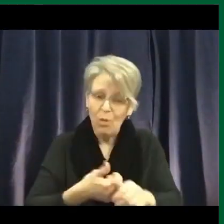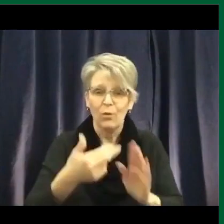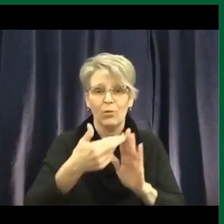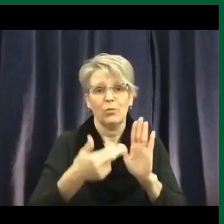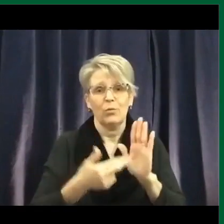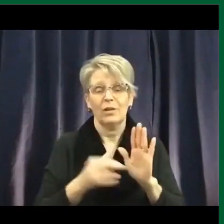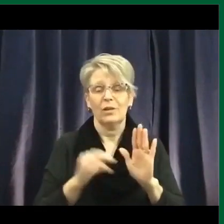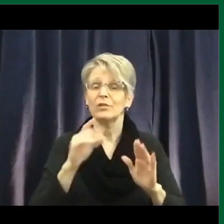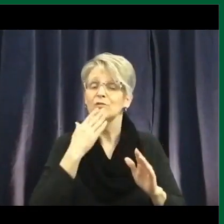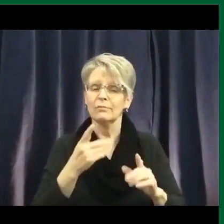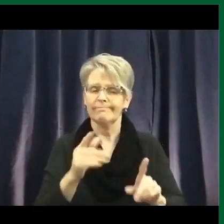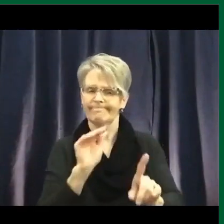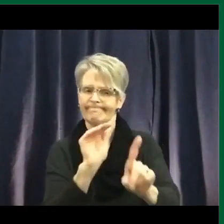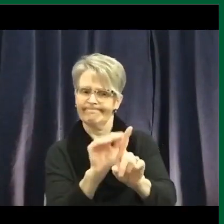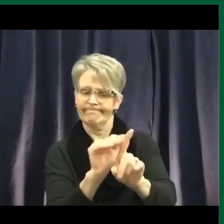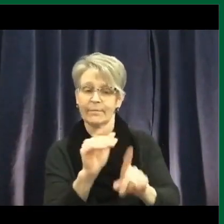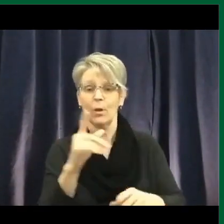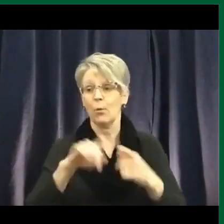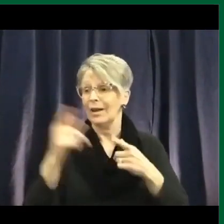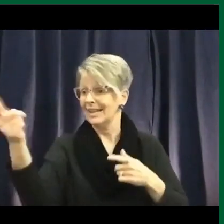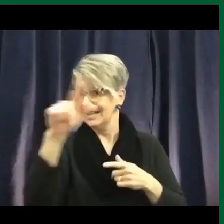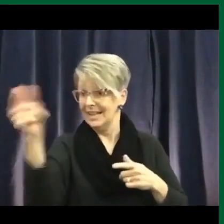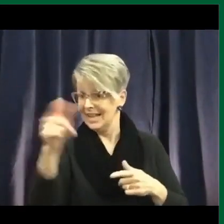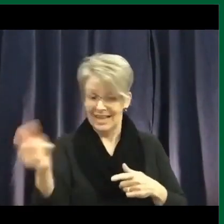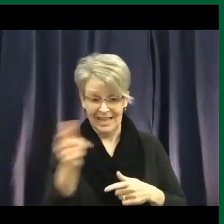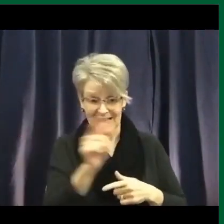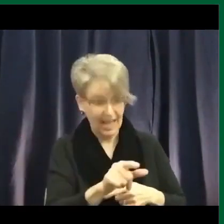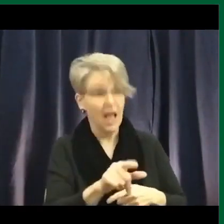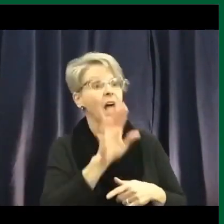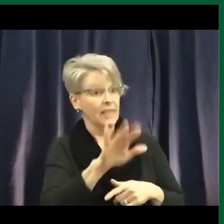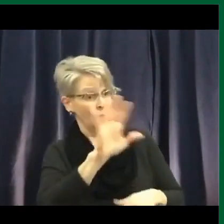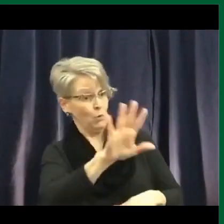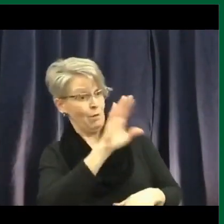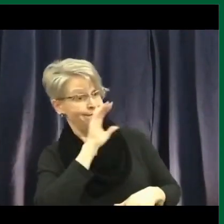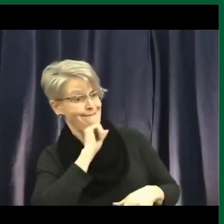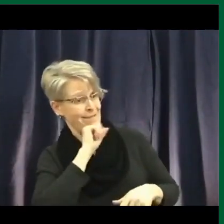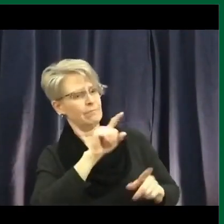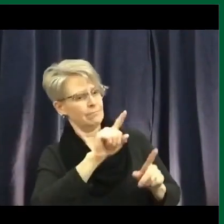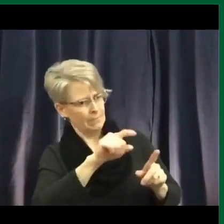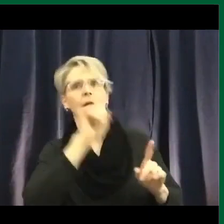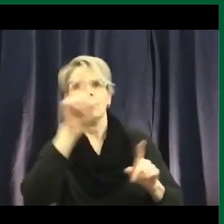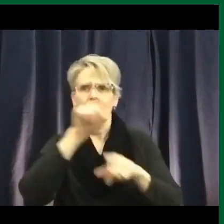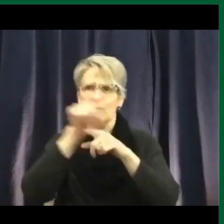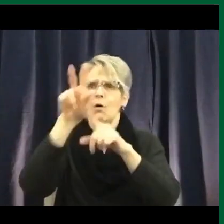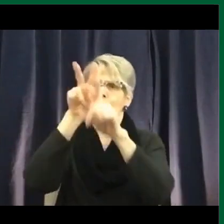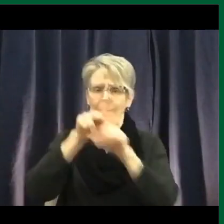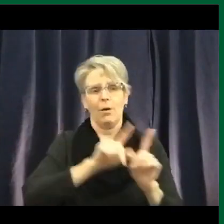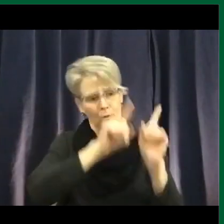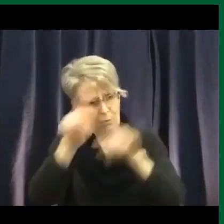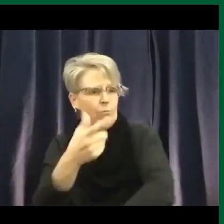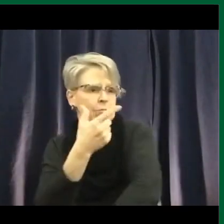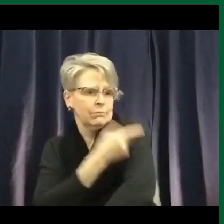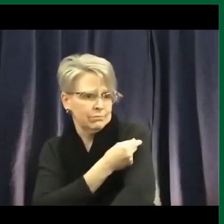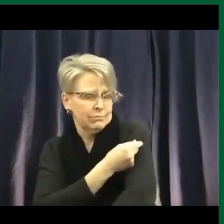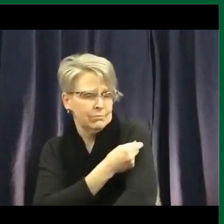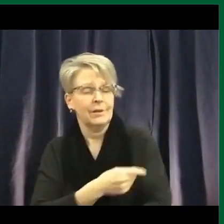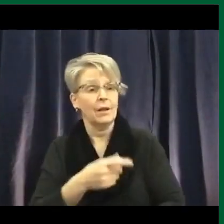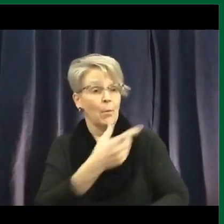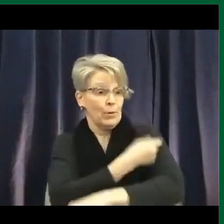for all of us that when it is your turn, make your appointment and get the shot. Get vaccinated to protect not just yourself, but all of those around